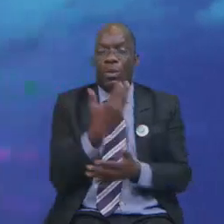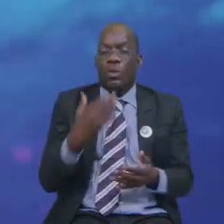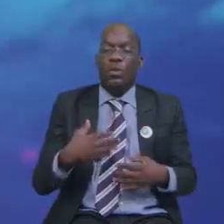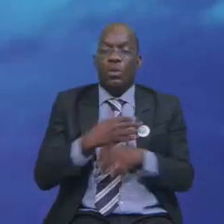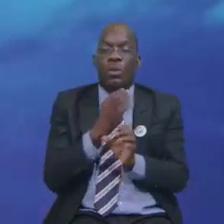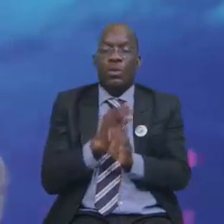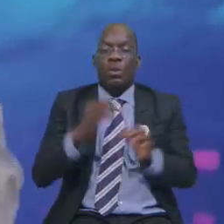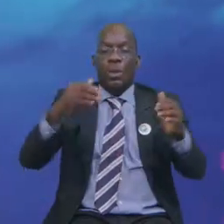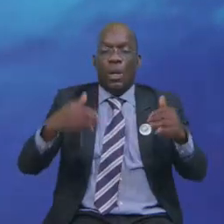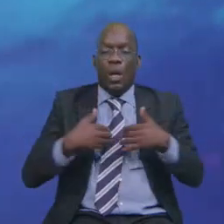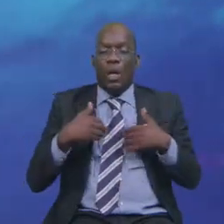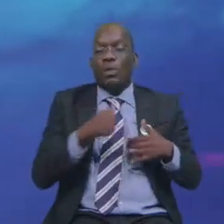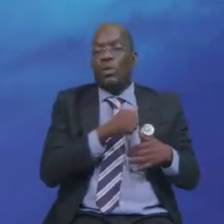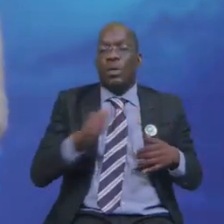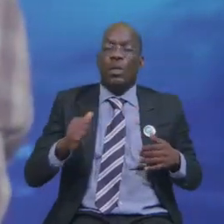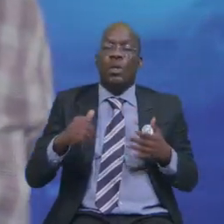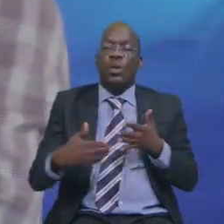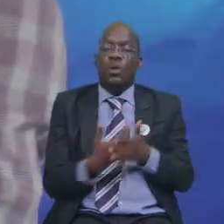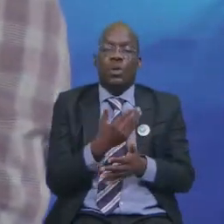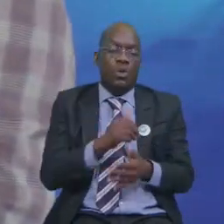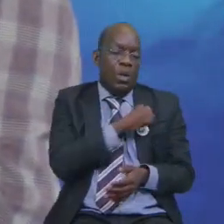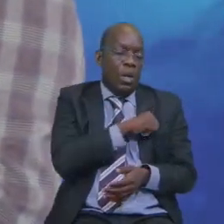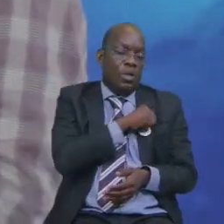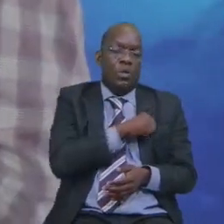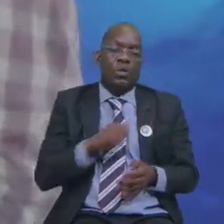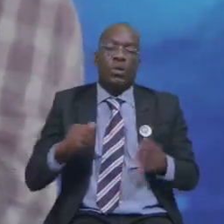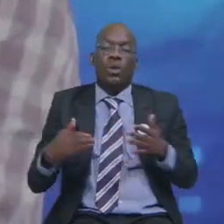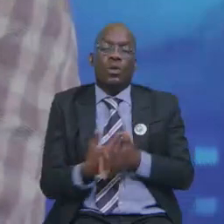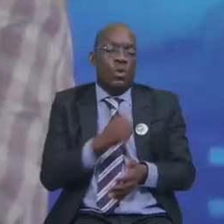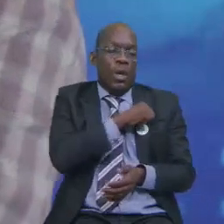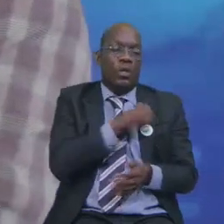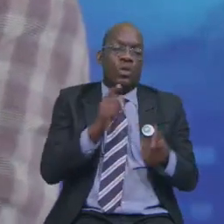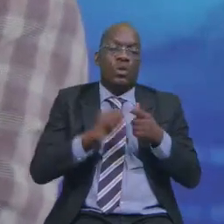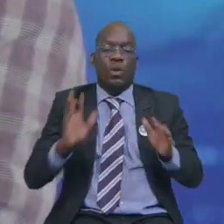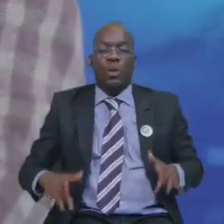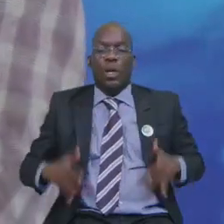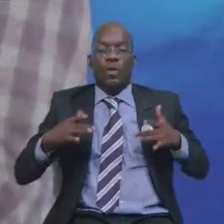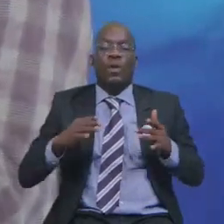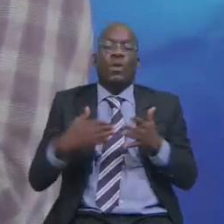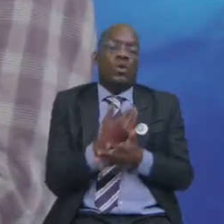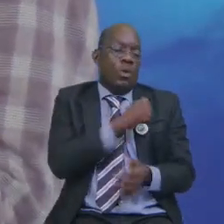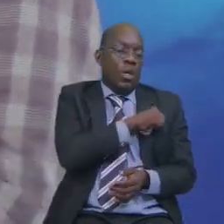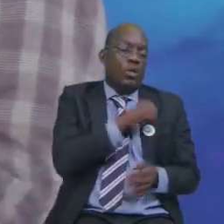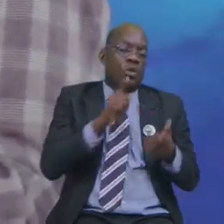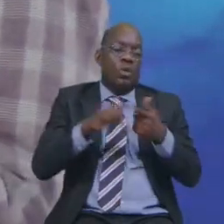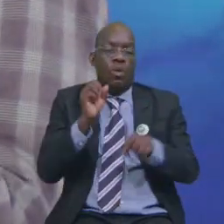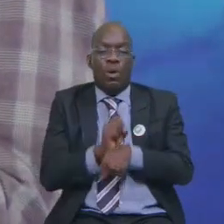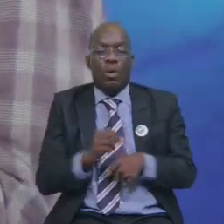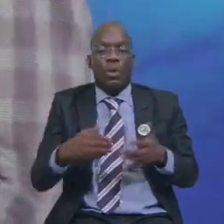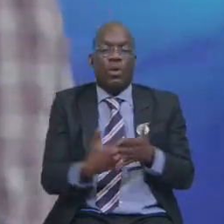new attitude. A new attitude to life. A new attitude to work. A new attitude